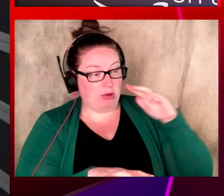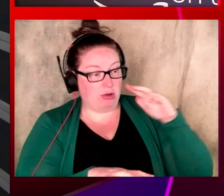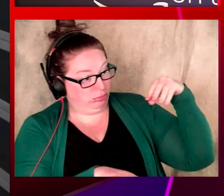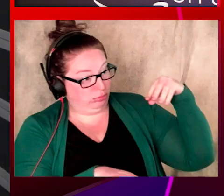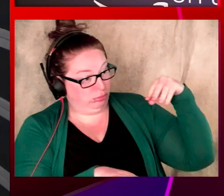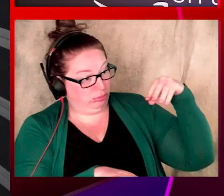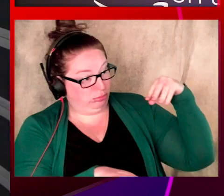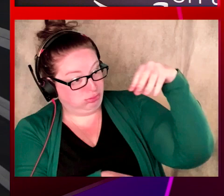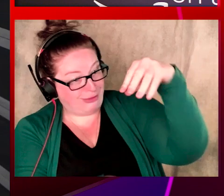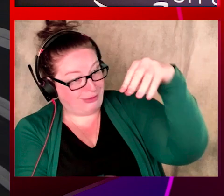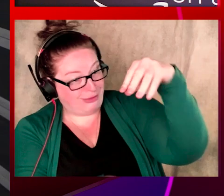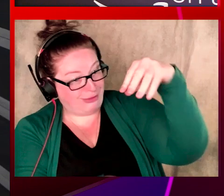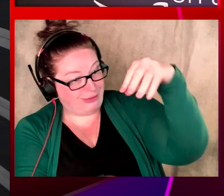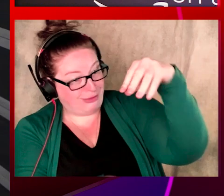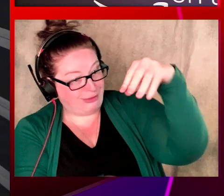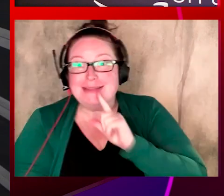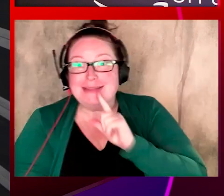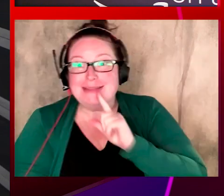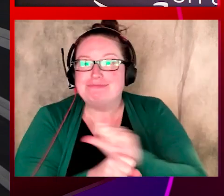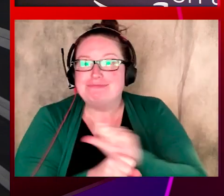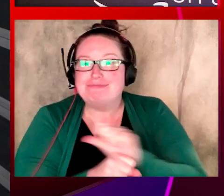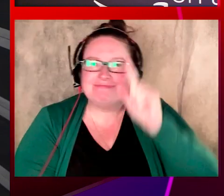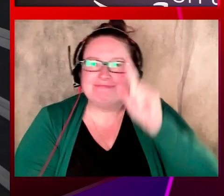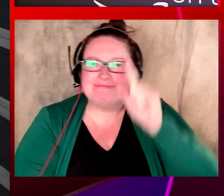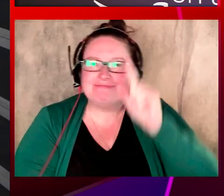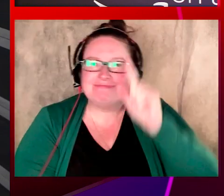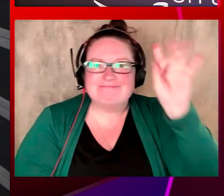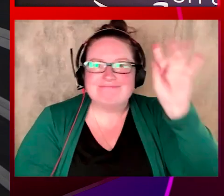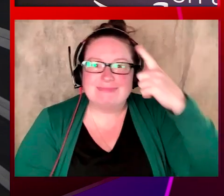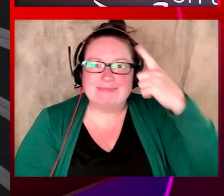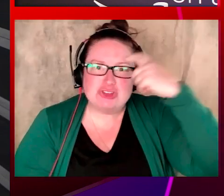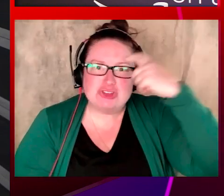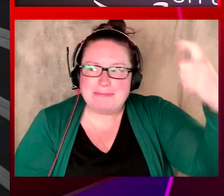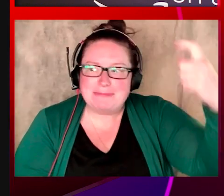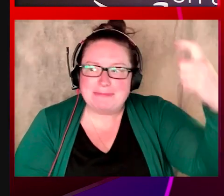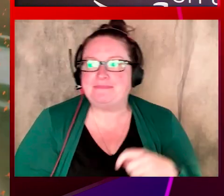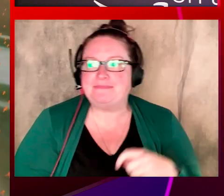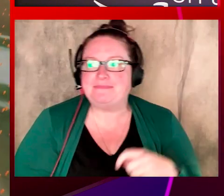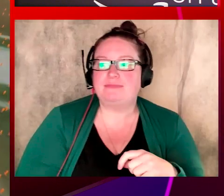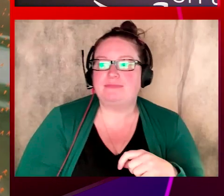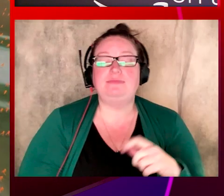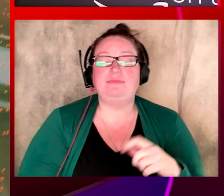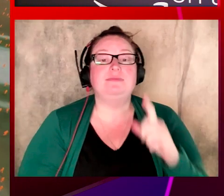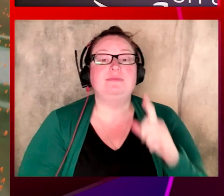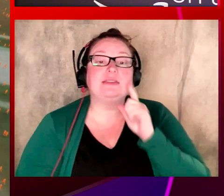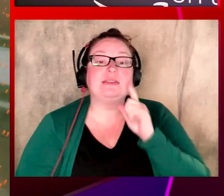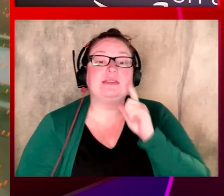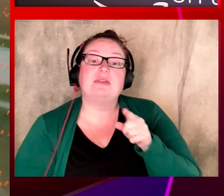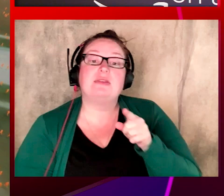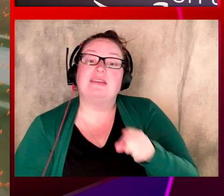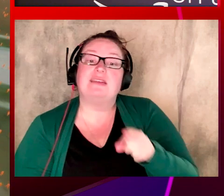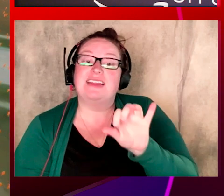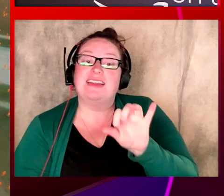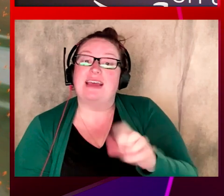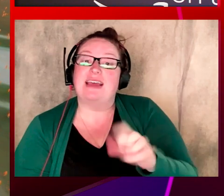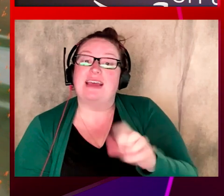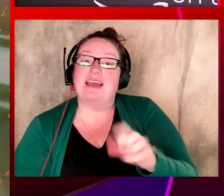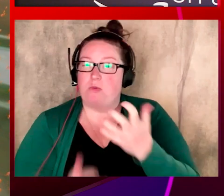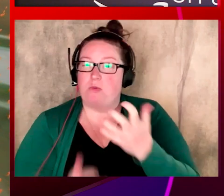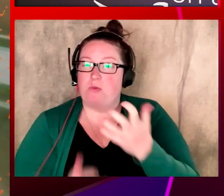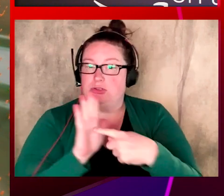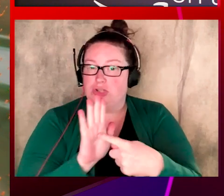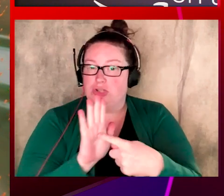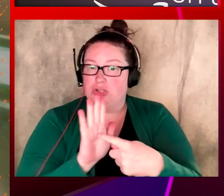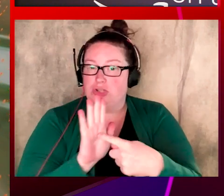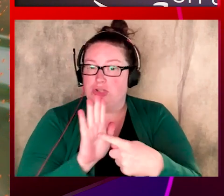before, actually. There's we'll get to this one here in a second too. There's we also have this one I wanted to show. This one was